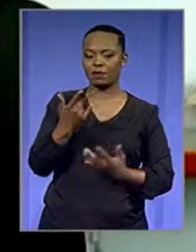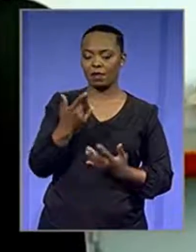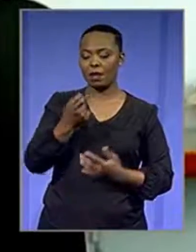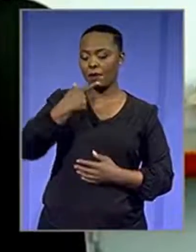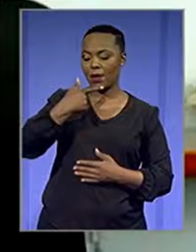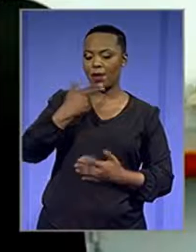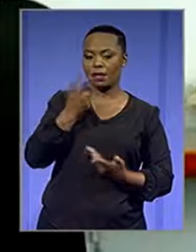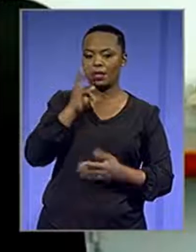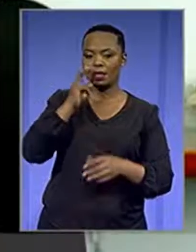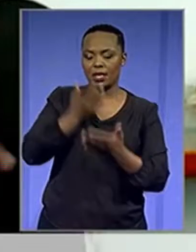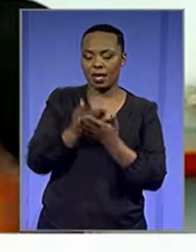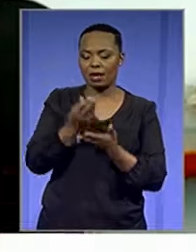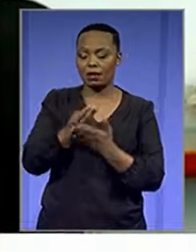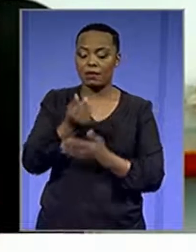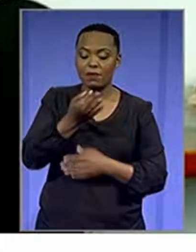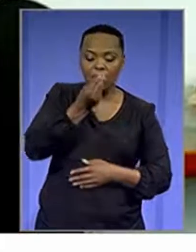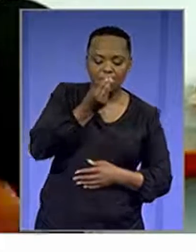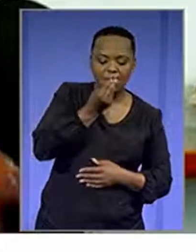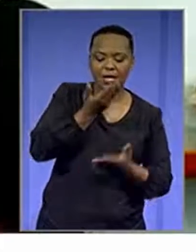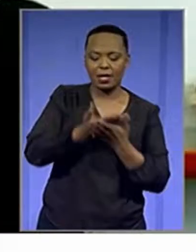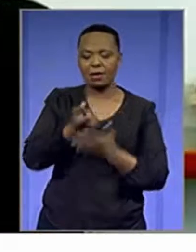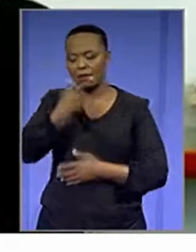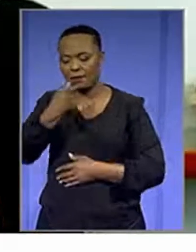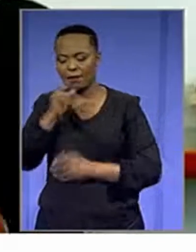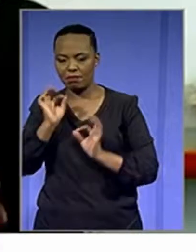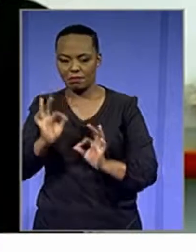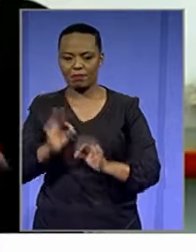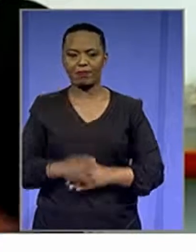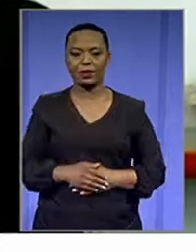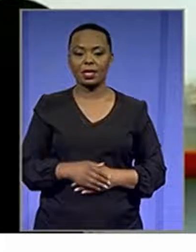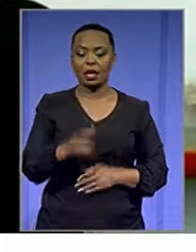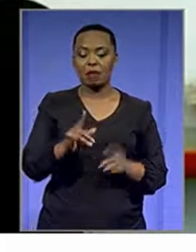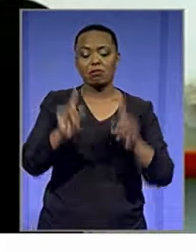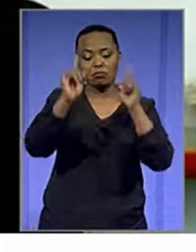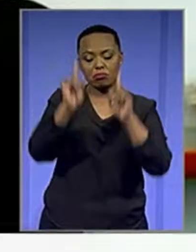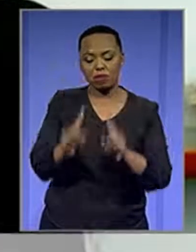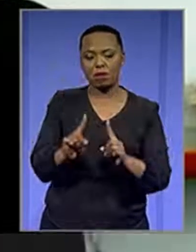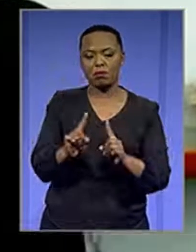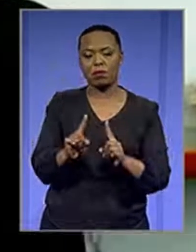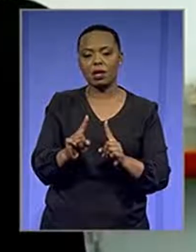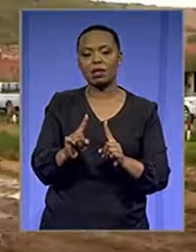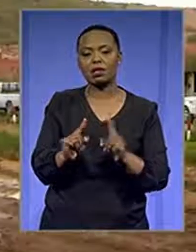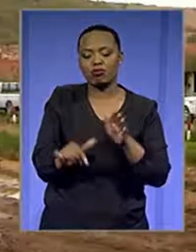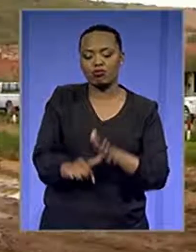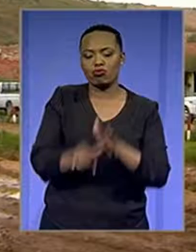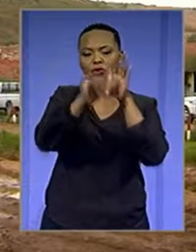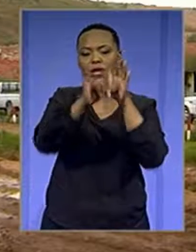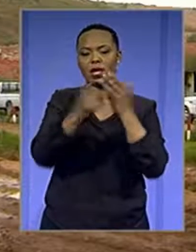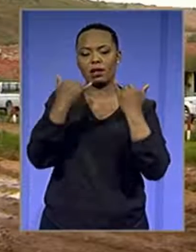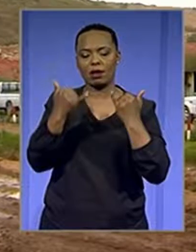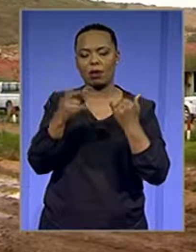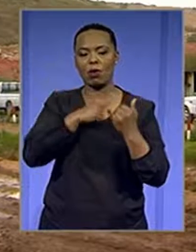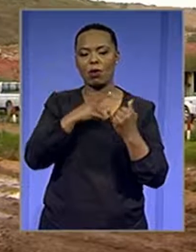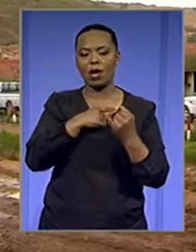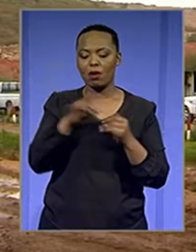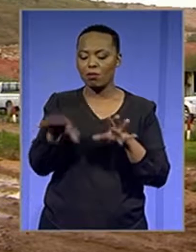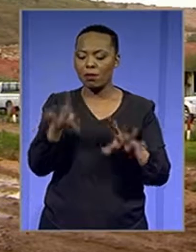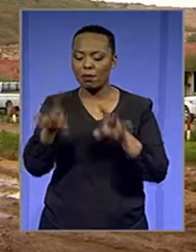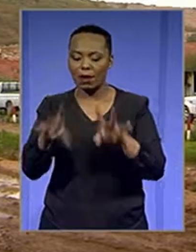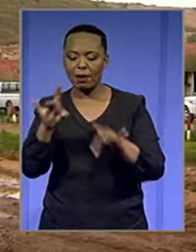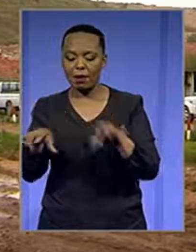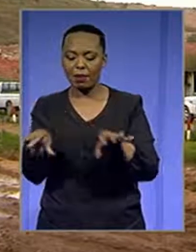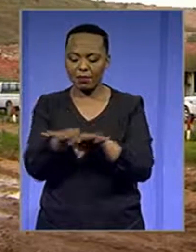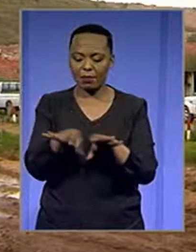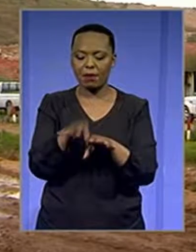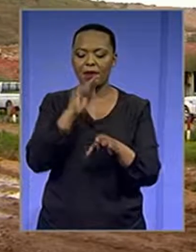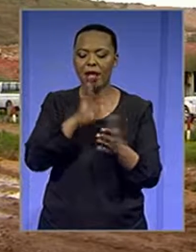is important about them is that they divert like valuable, especially recyclable waste away from landfills. Robinson